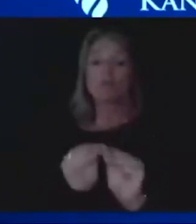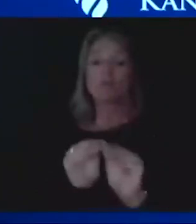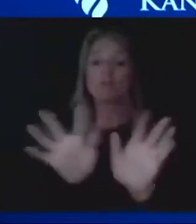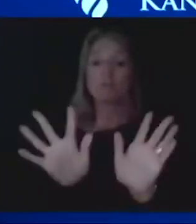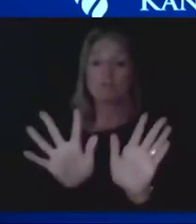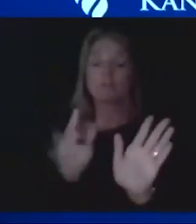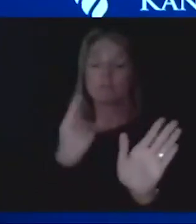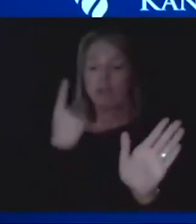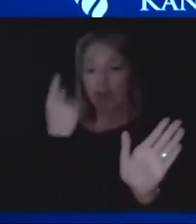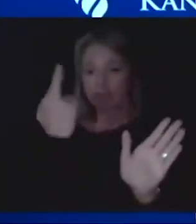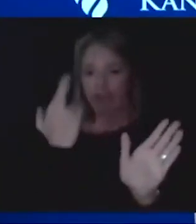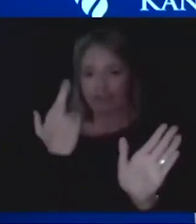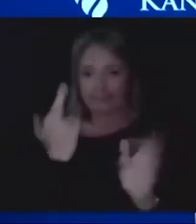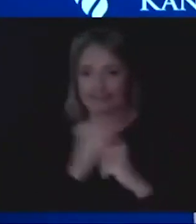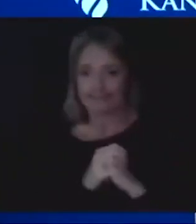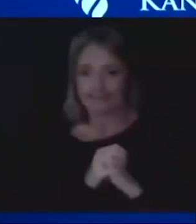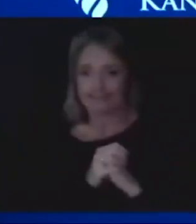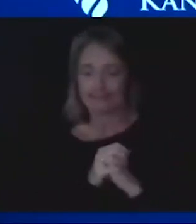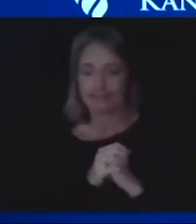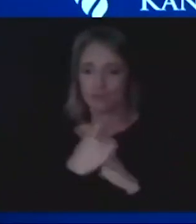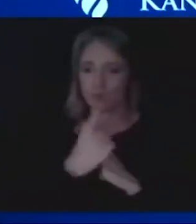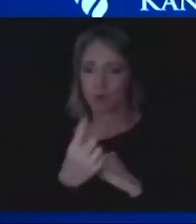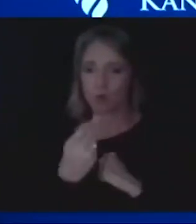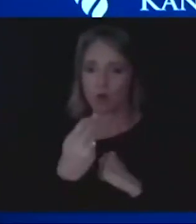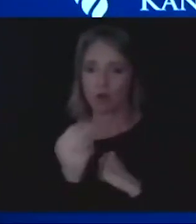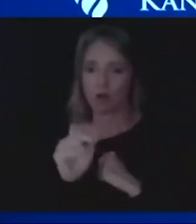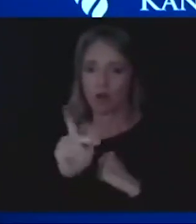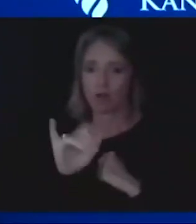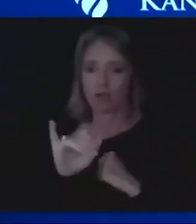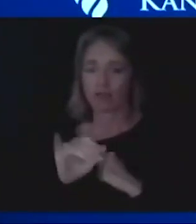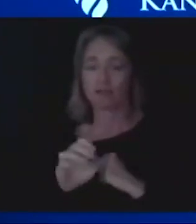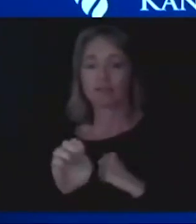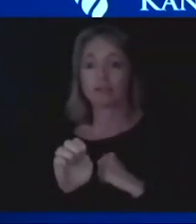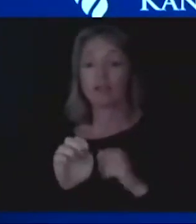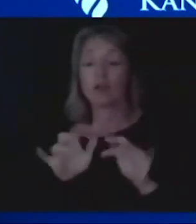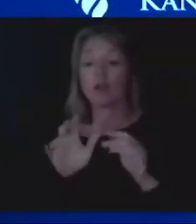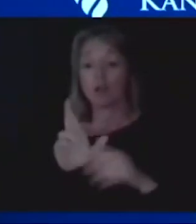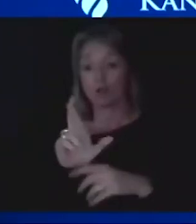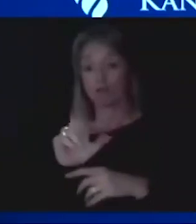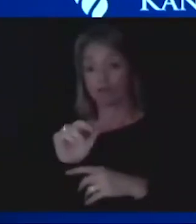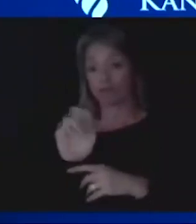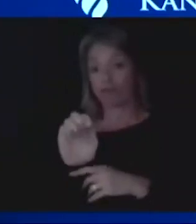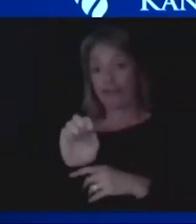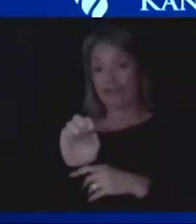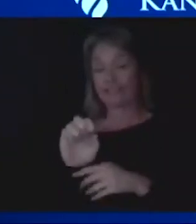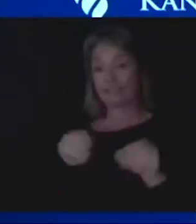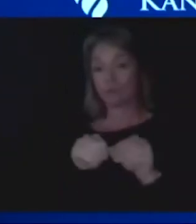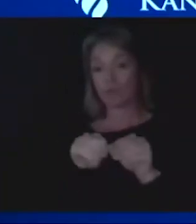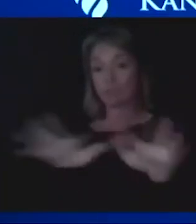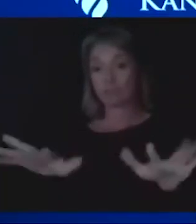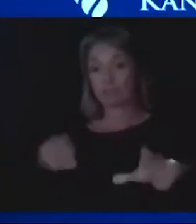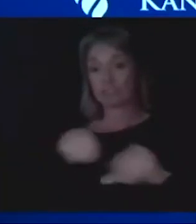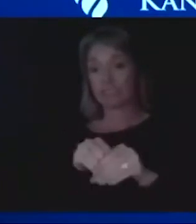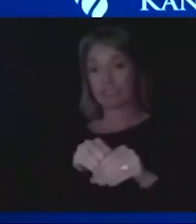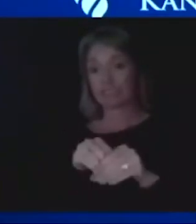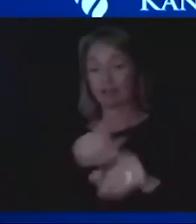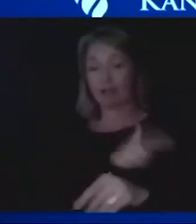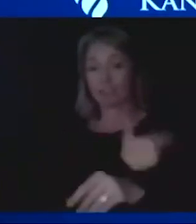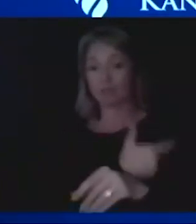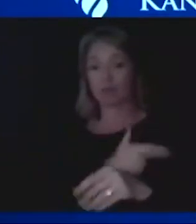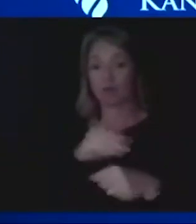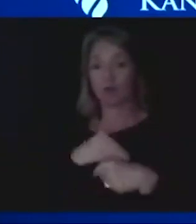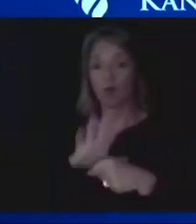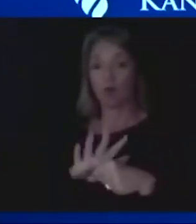Yep. What is the rate of transmission Yep. inside our hospital on our COVID units of staff taking